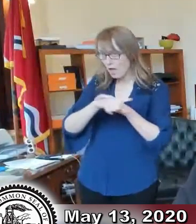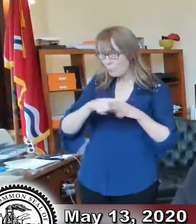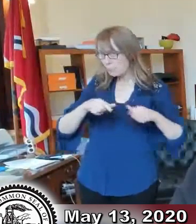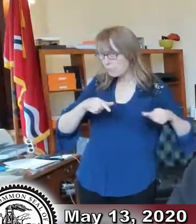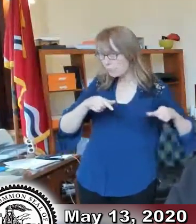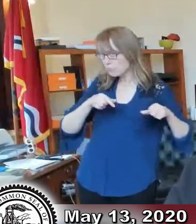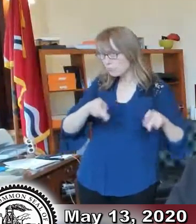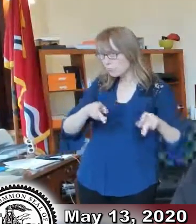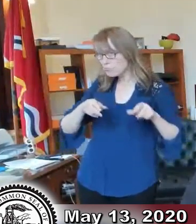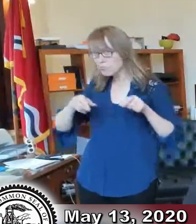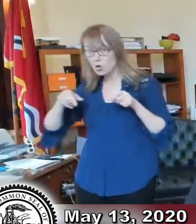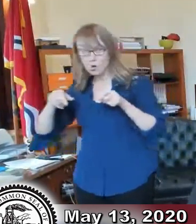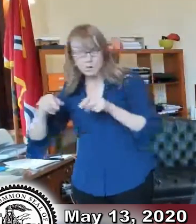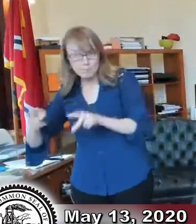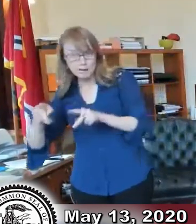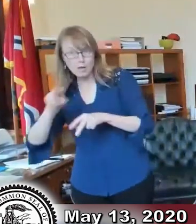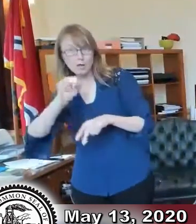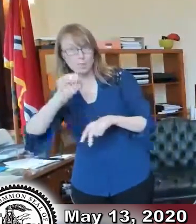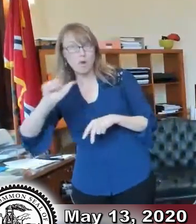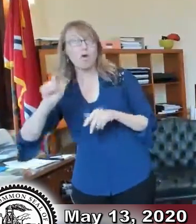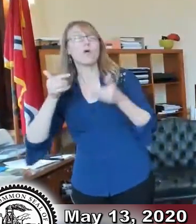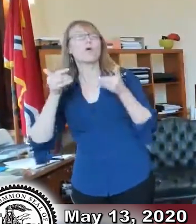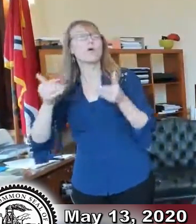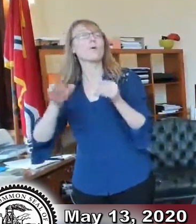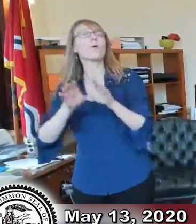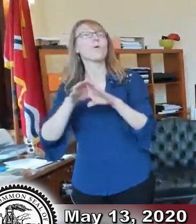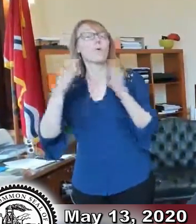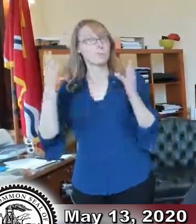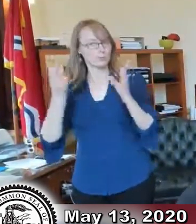in the